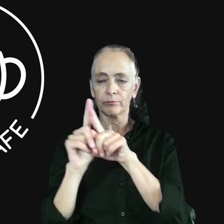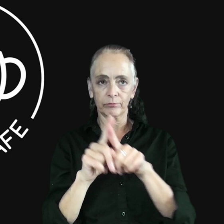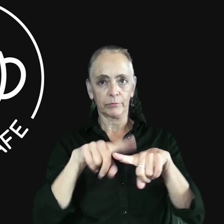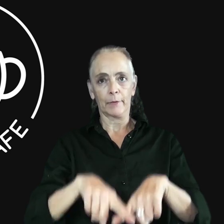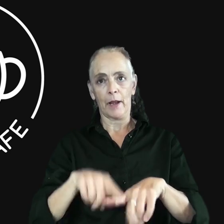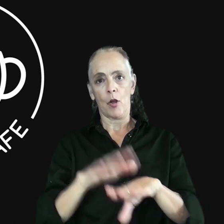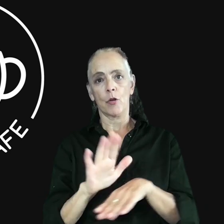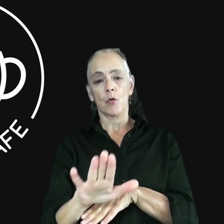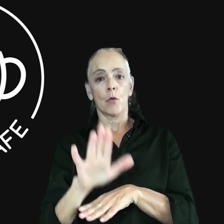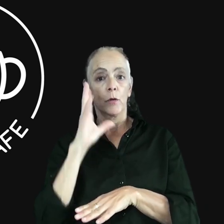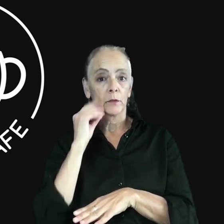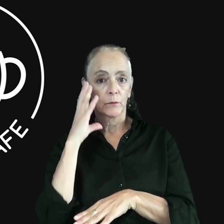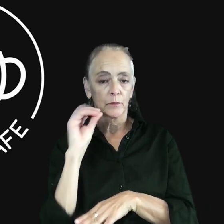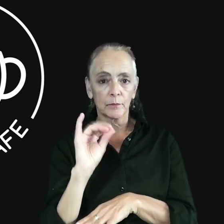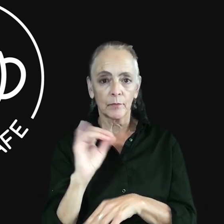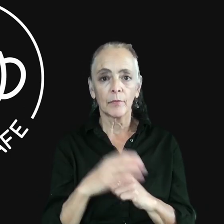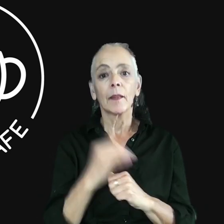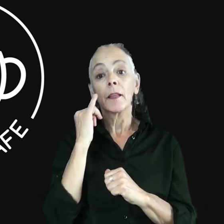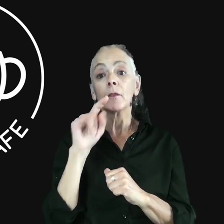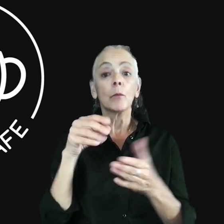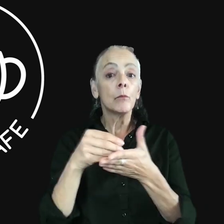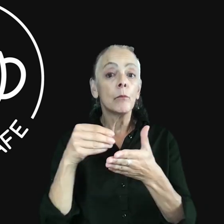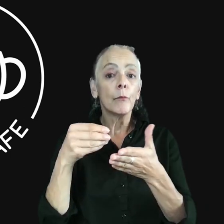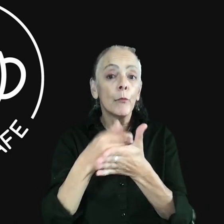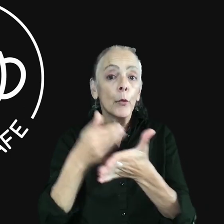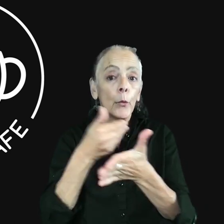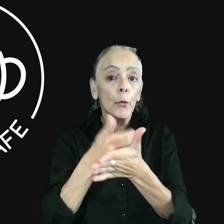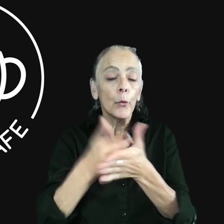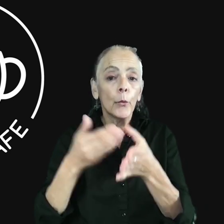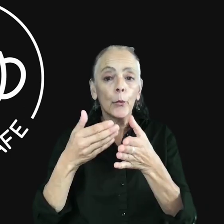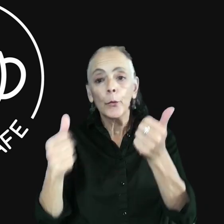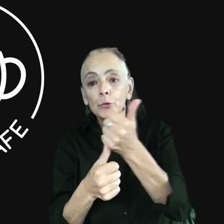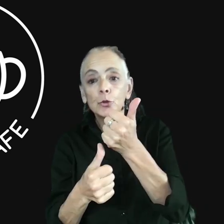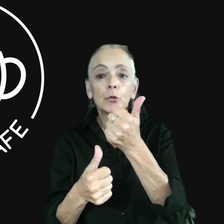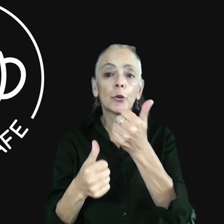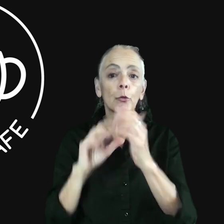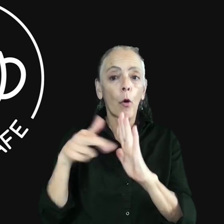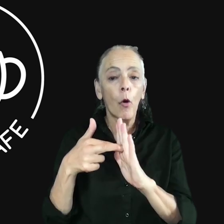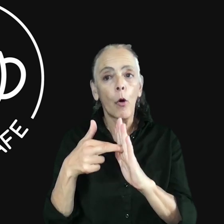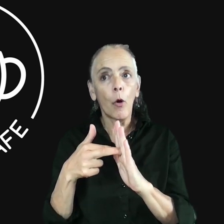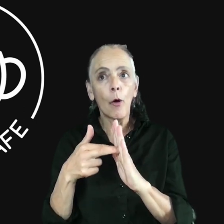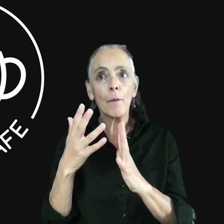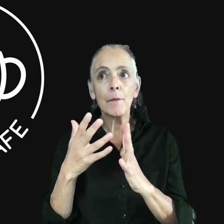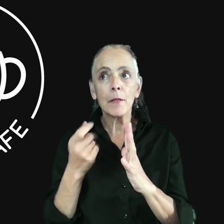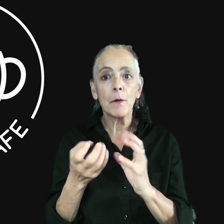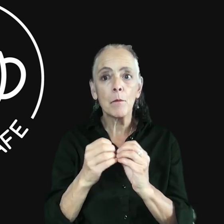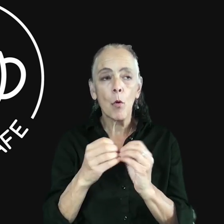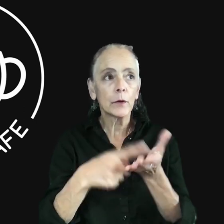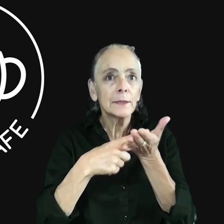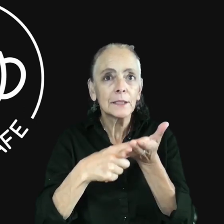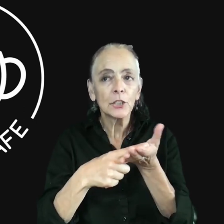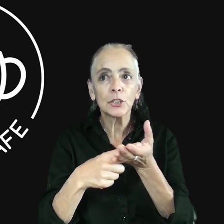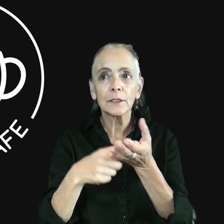own individual experience as well if you're a little bit newer a little bit more junior in the role that can be maybe being a bit more of a discussion